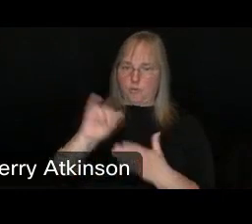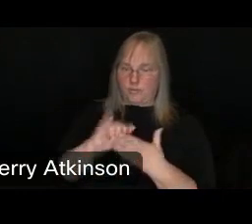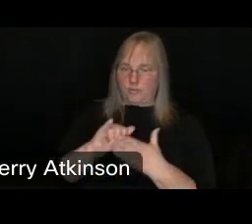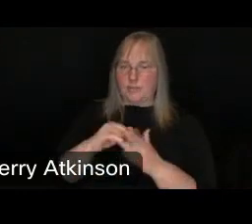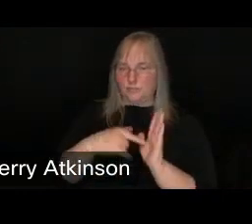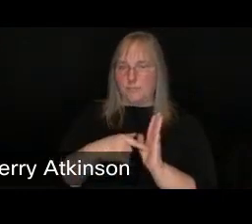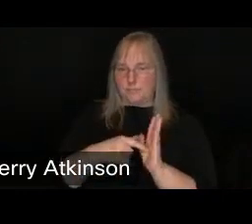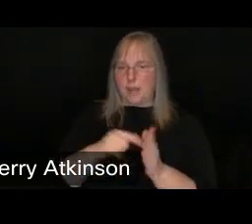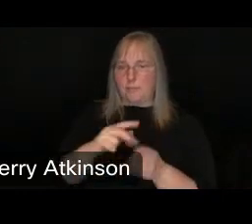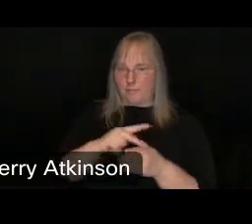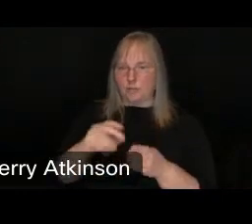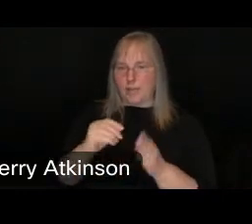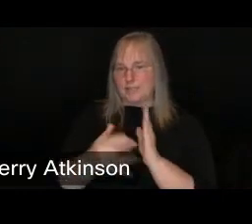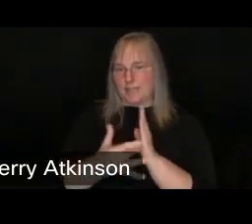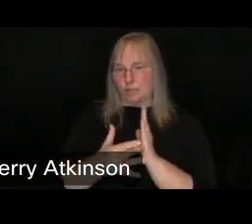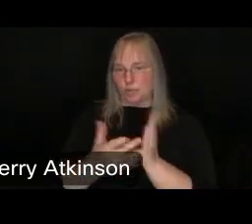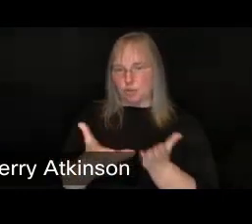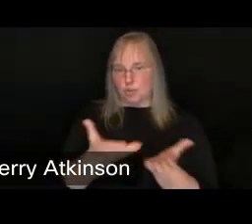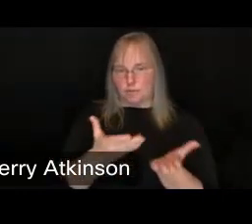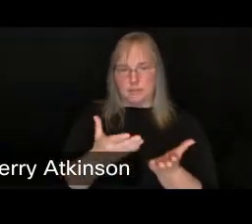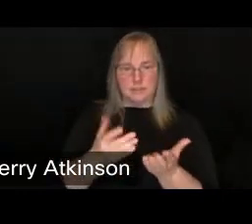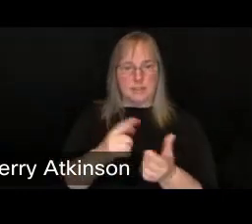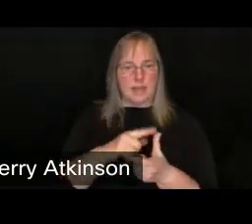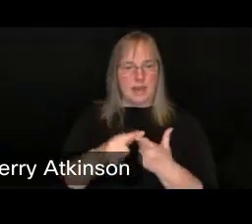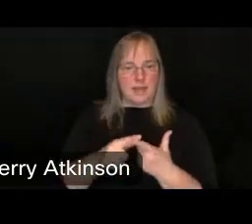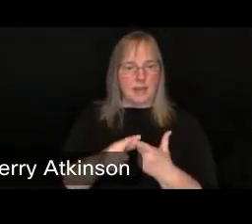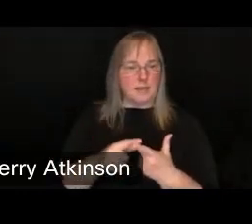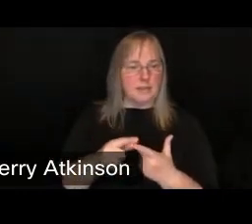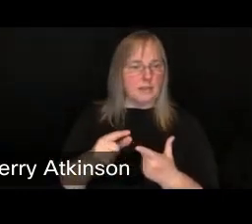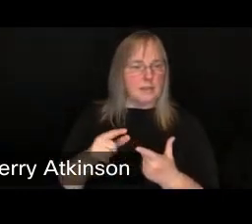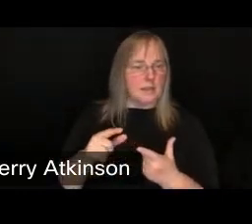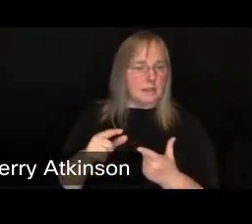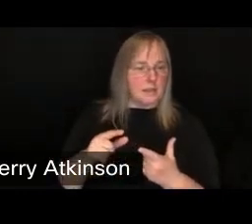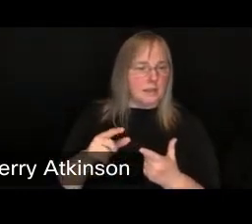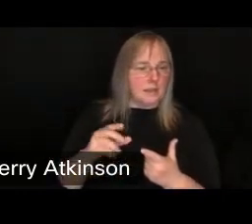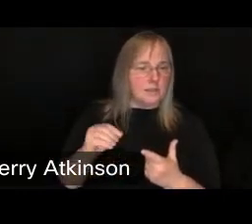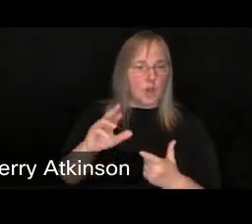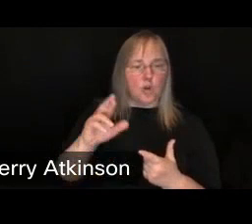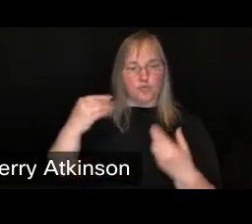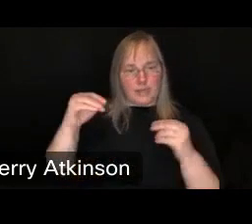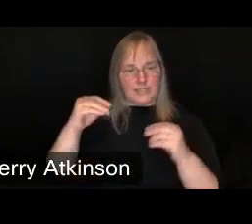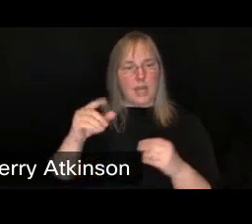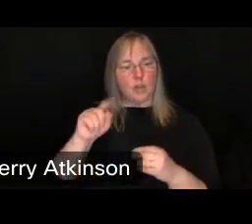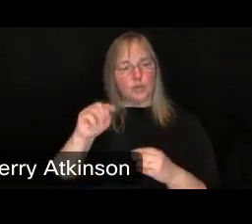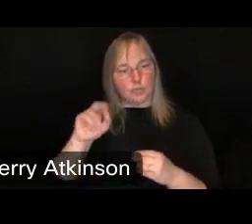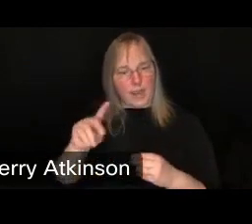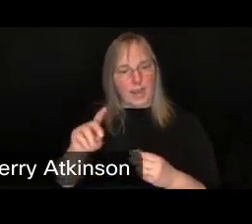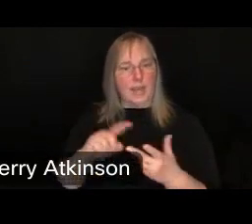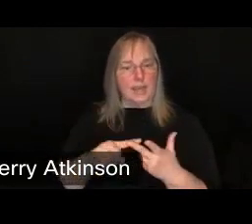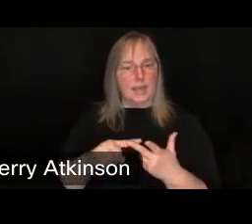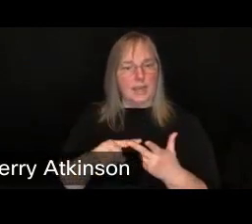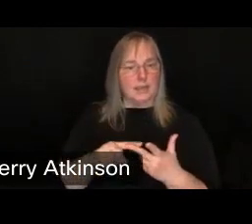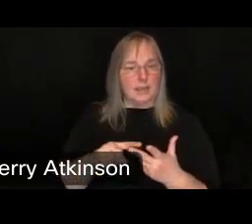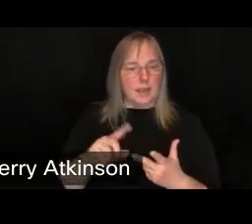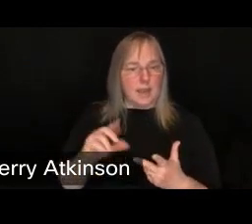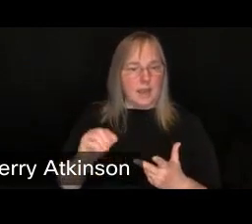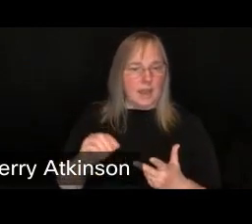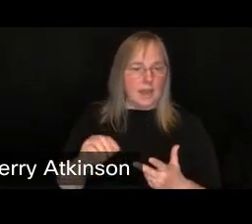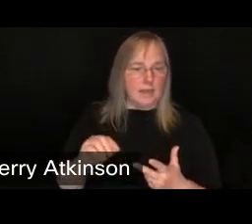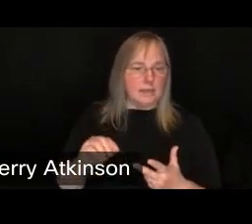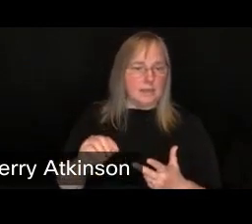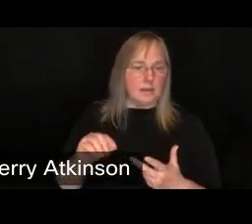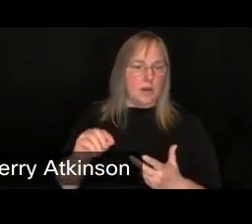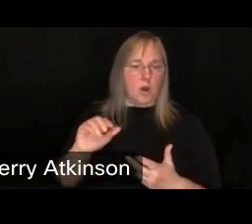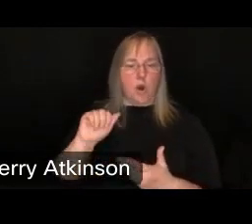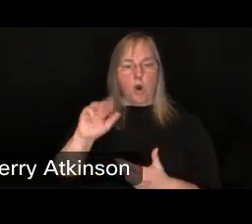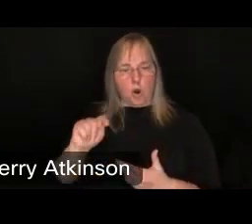there, followed by retail, trade, healthcare, social assistance in terms of total jobs there. That's